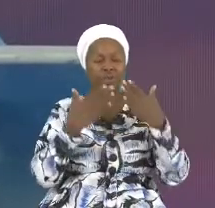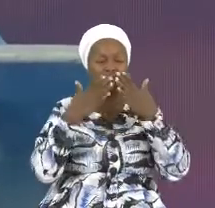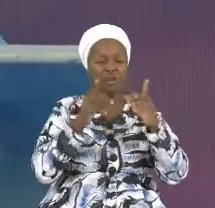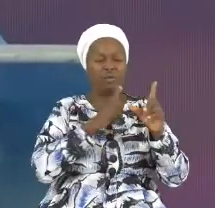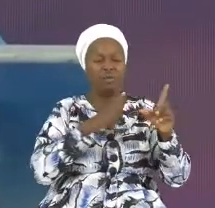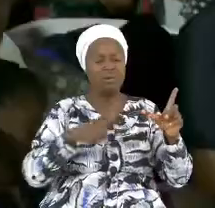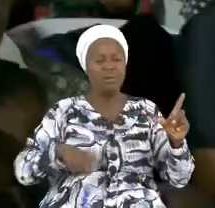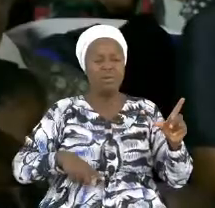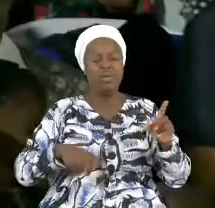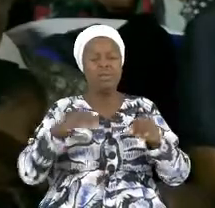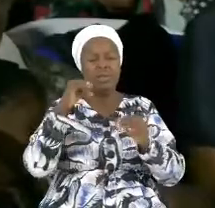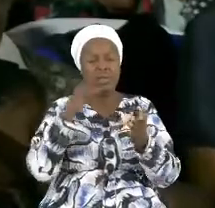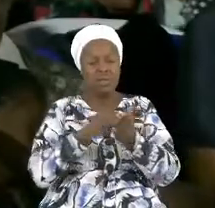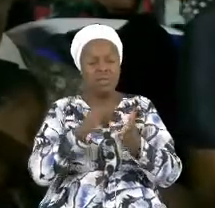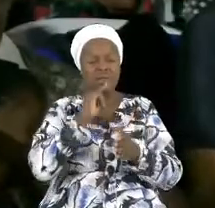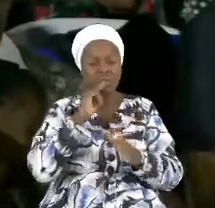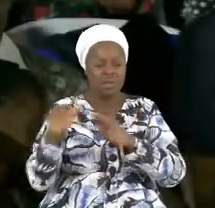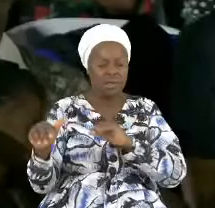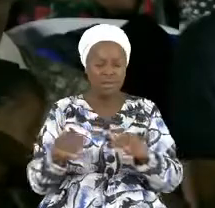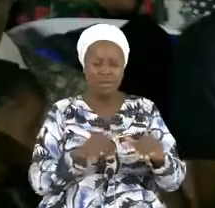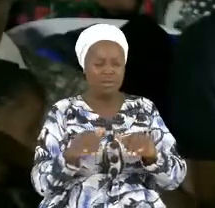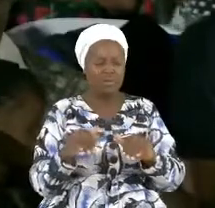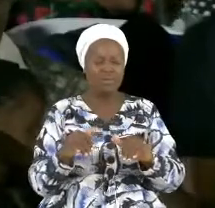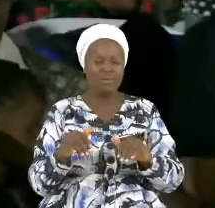is done.